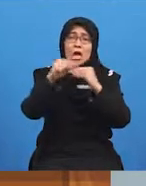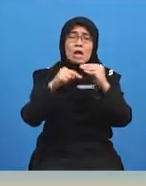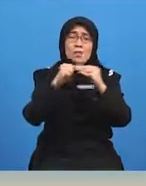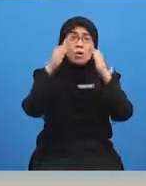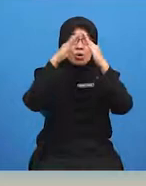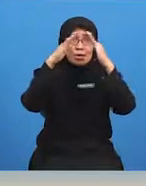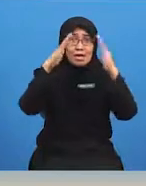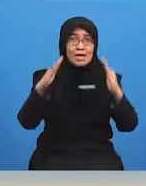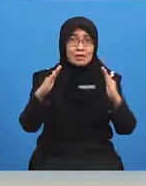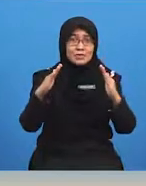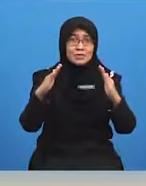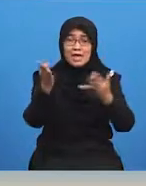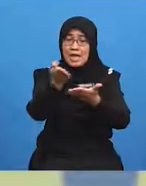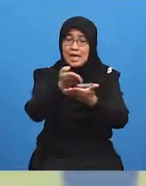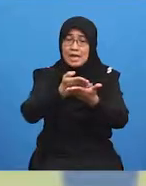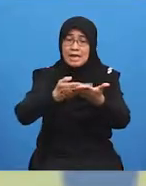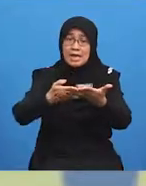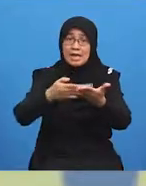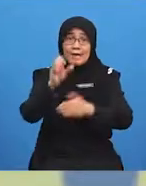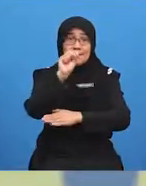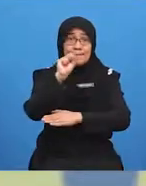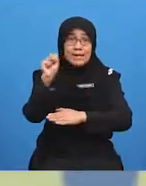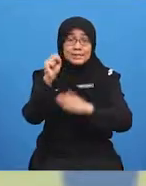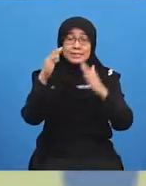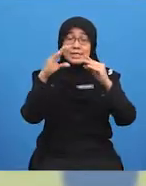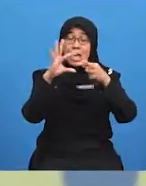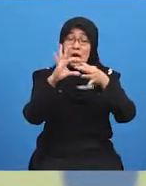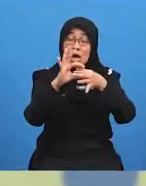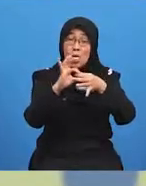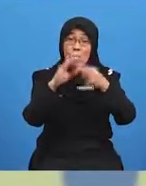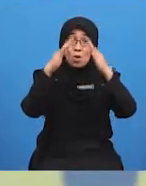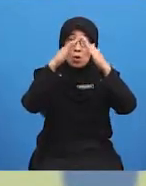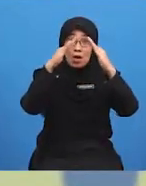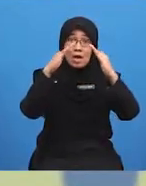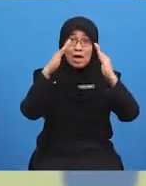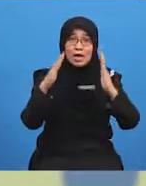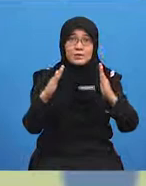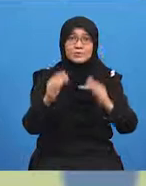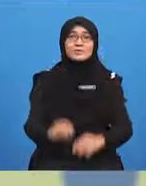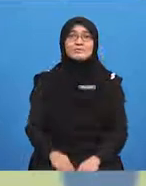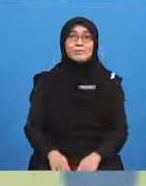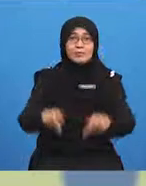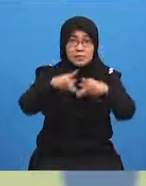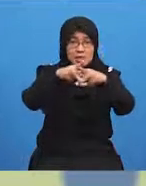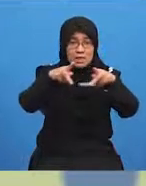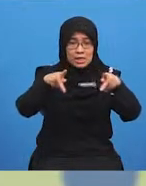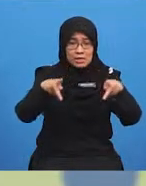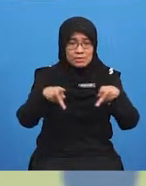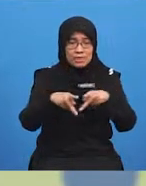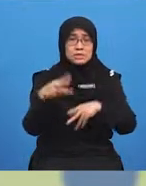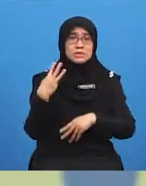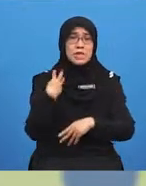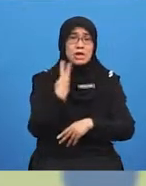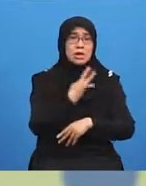house. Parts of a house? Yes, Yolo. A house is a place that we live in. We